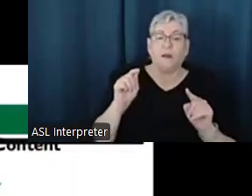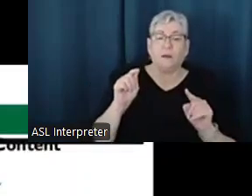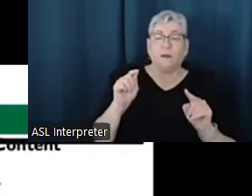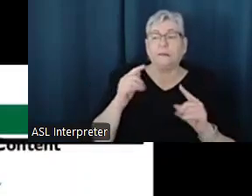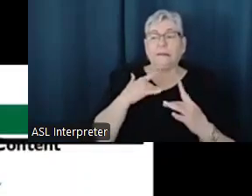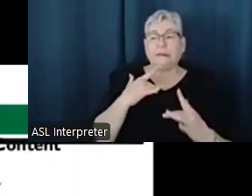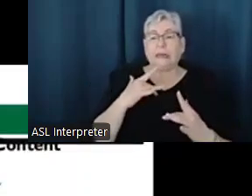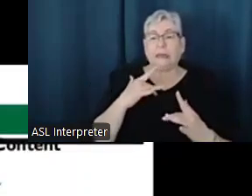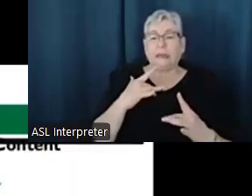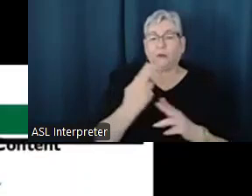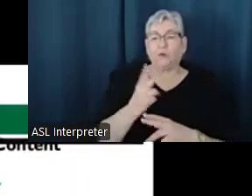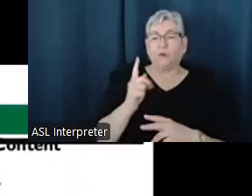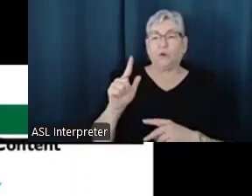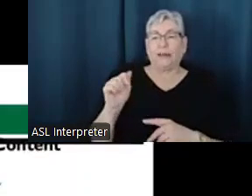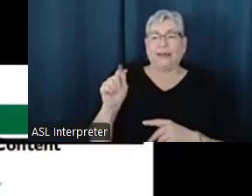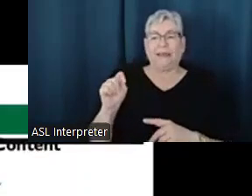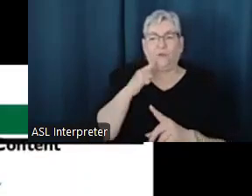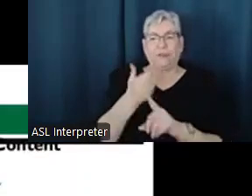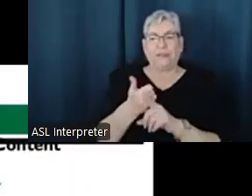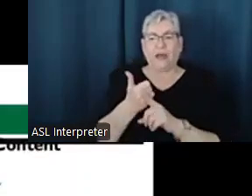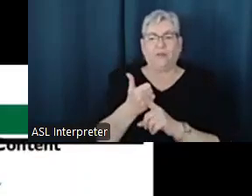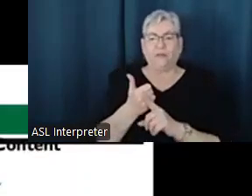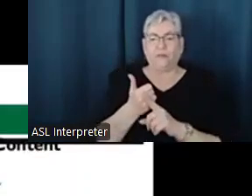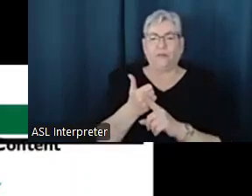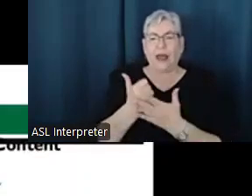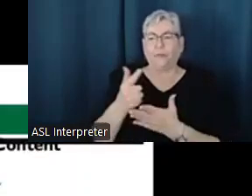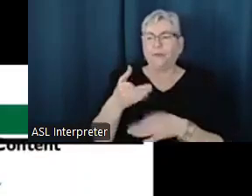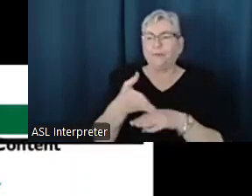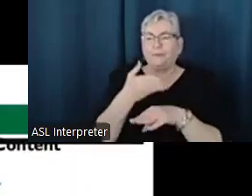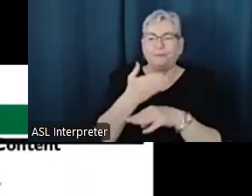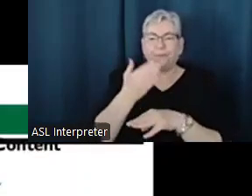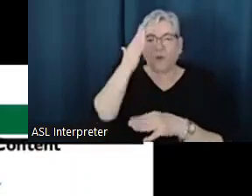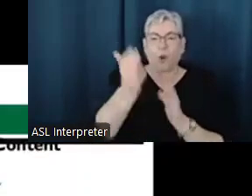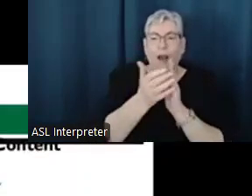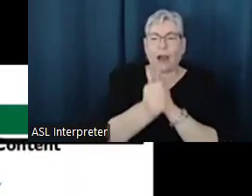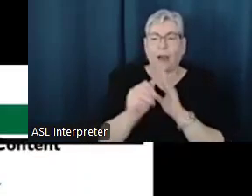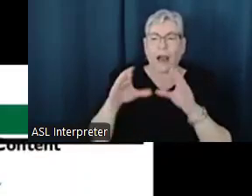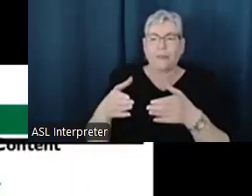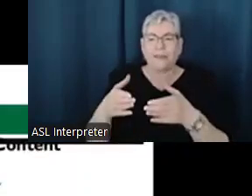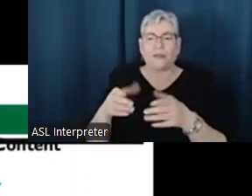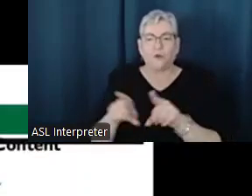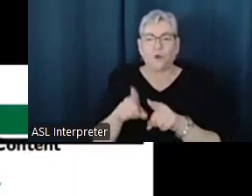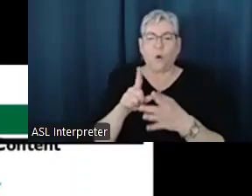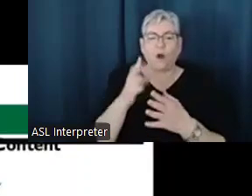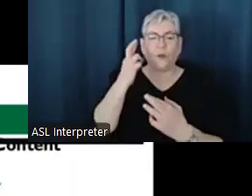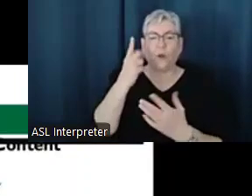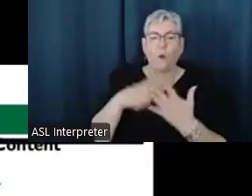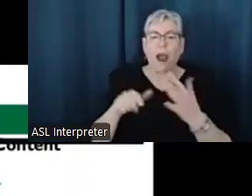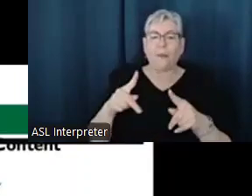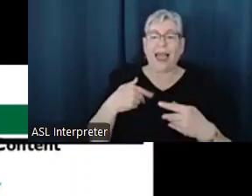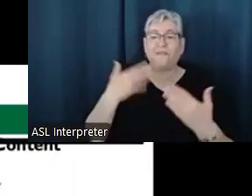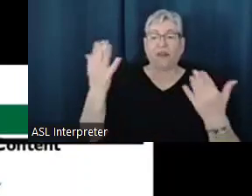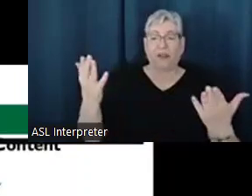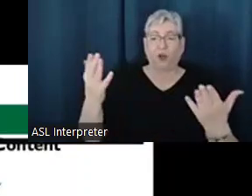is really important to brush up on these different competencies yourself and realize what opportunities are out there. So